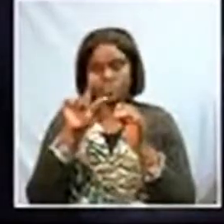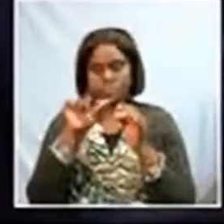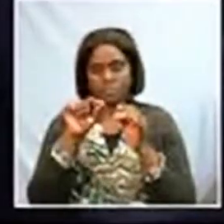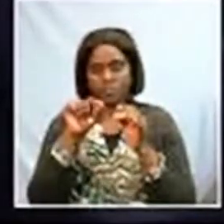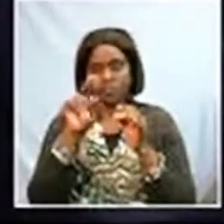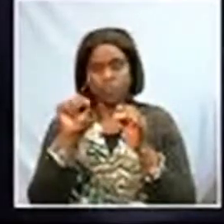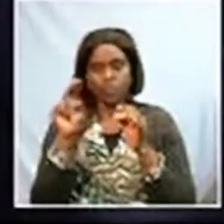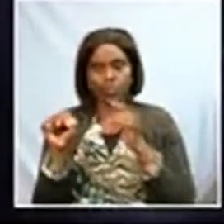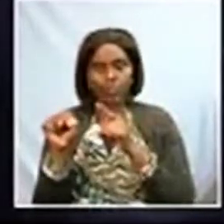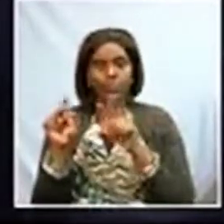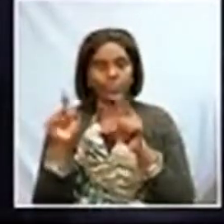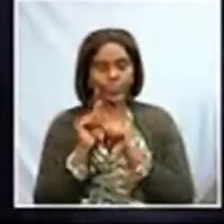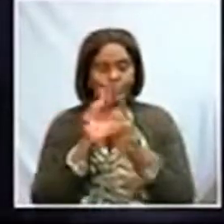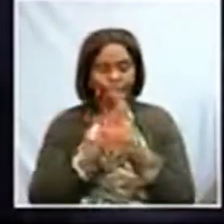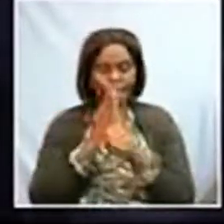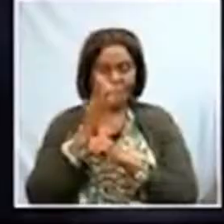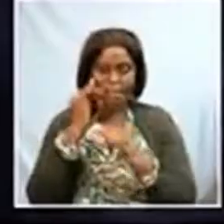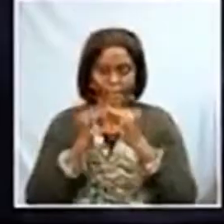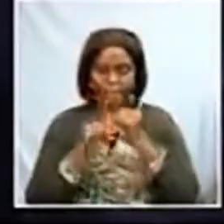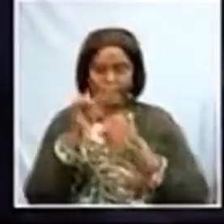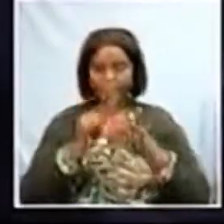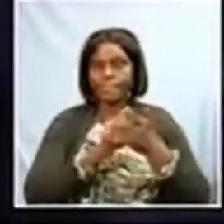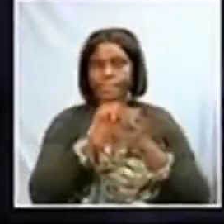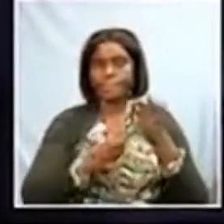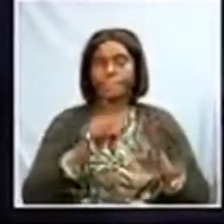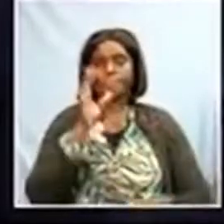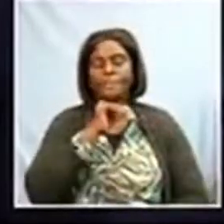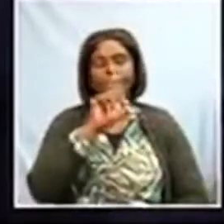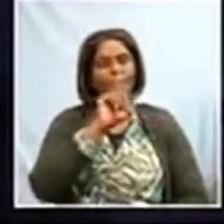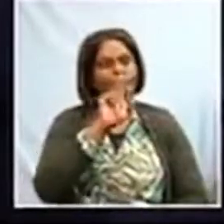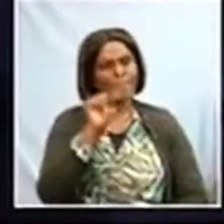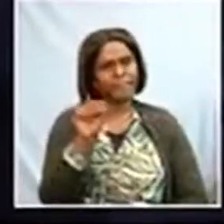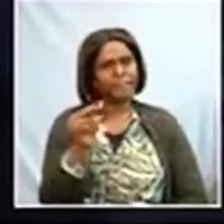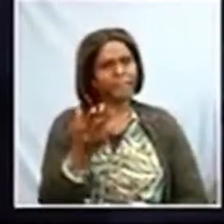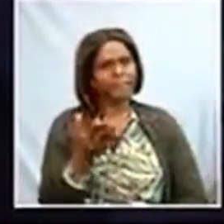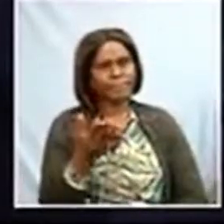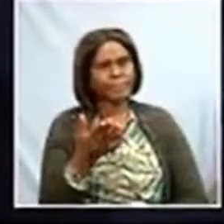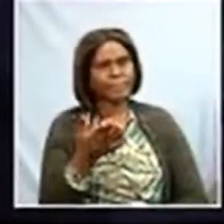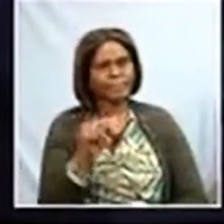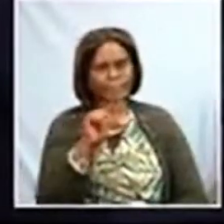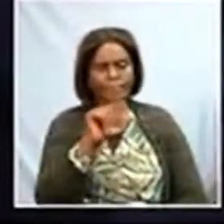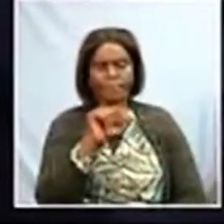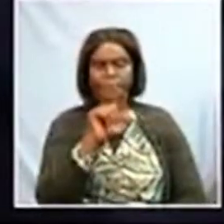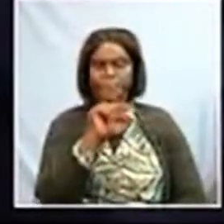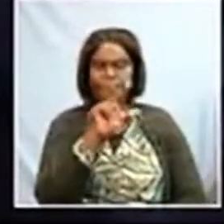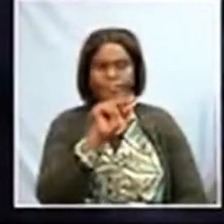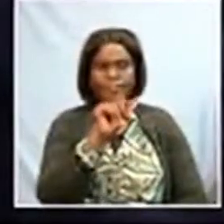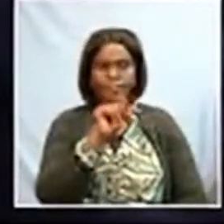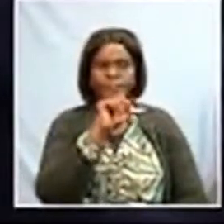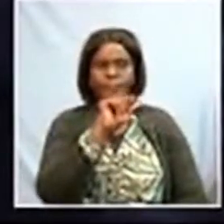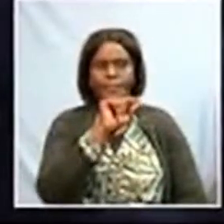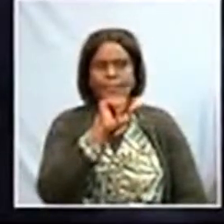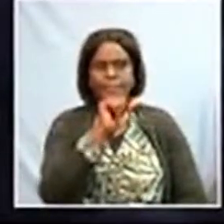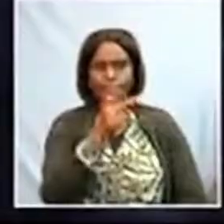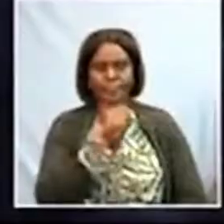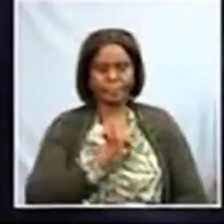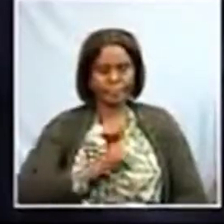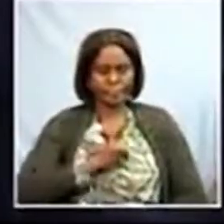2022 and then terminated. 2022? No, 2023. I beg your pardon,